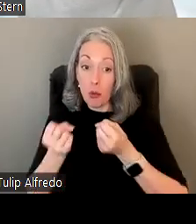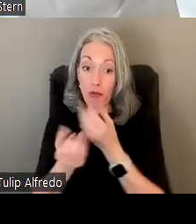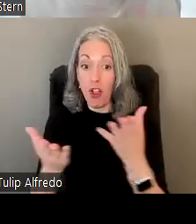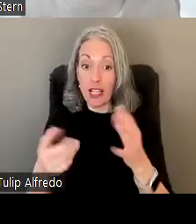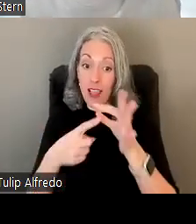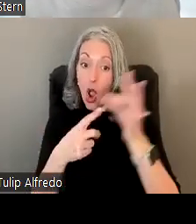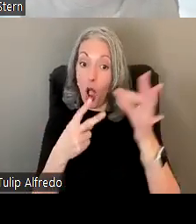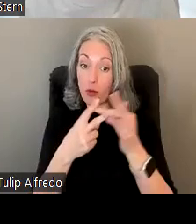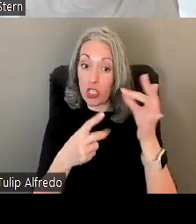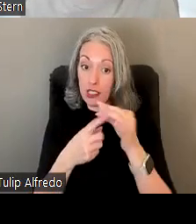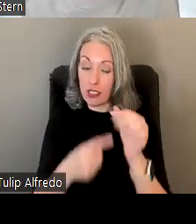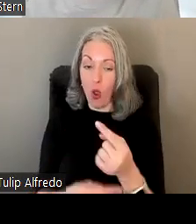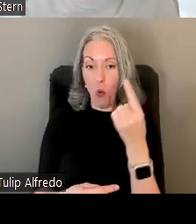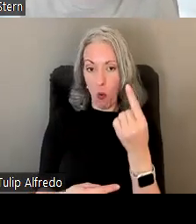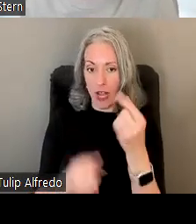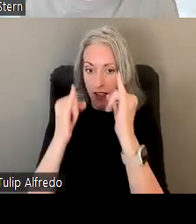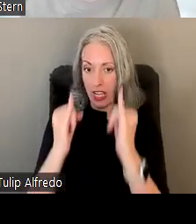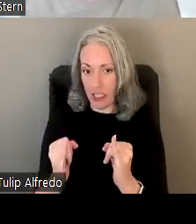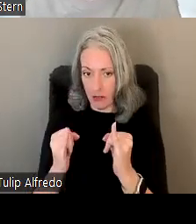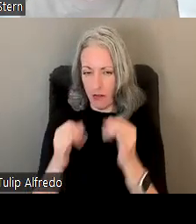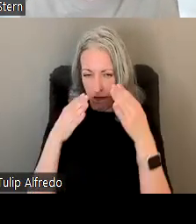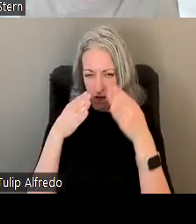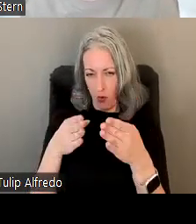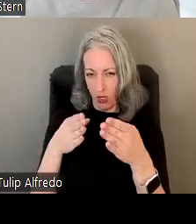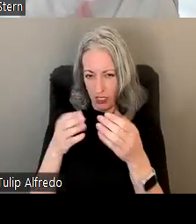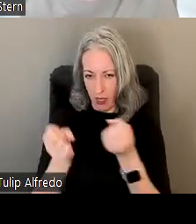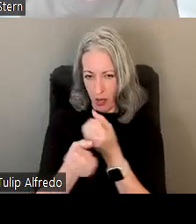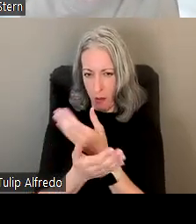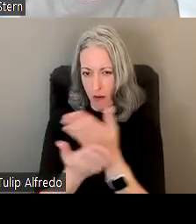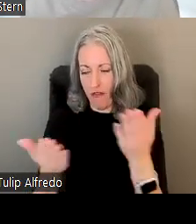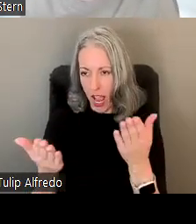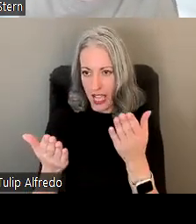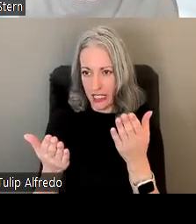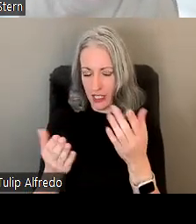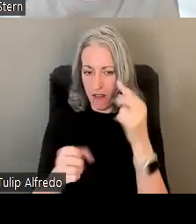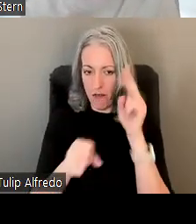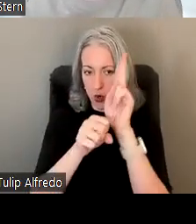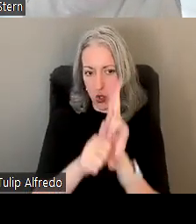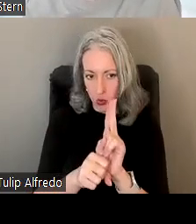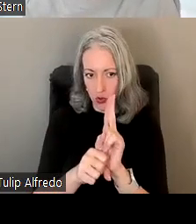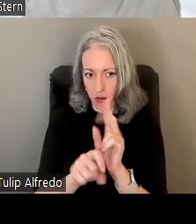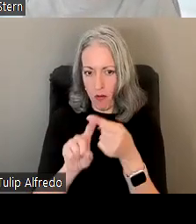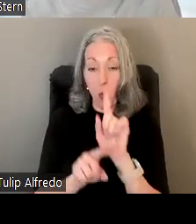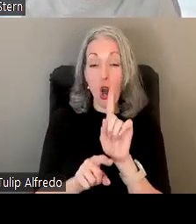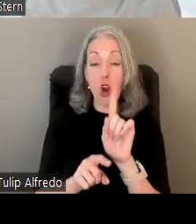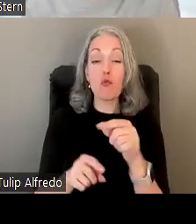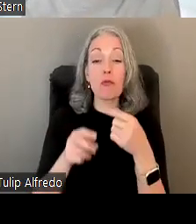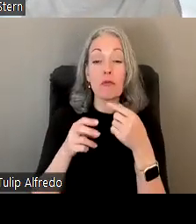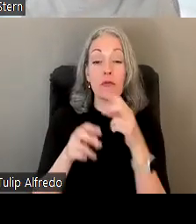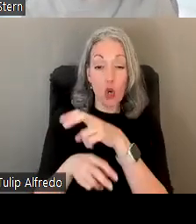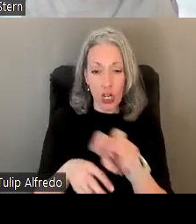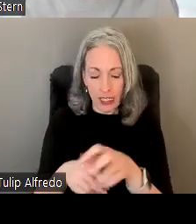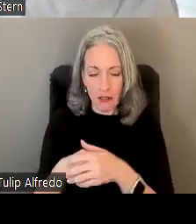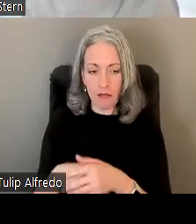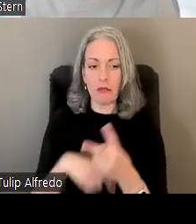options. 1, have an individual caregiver focus that provides a pick and play for a user based off where you're at in the caregiving journey. And